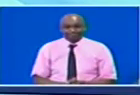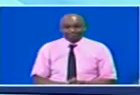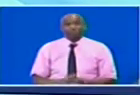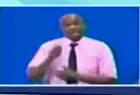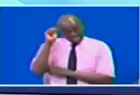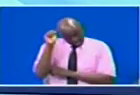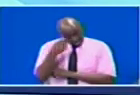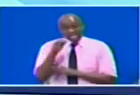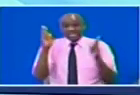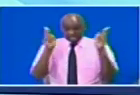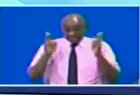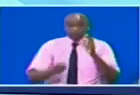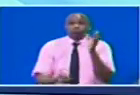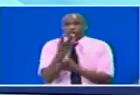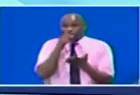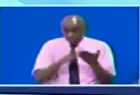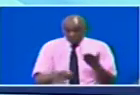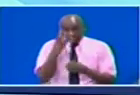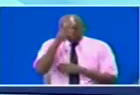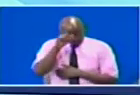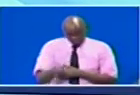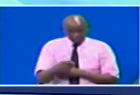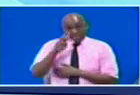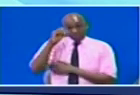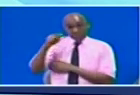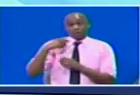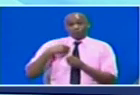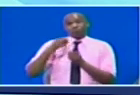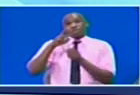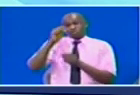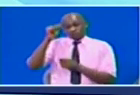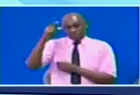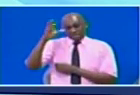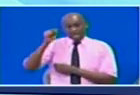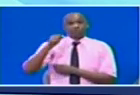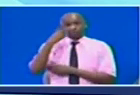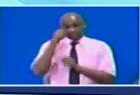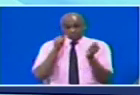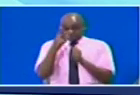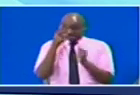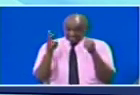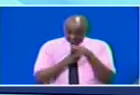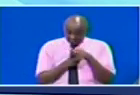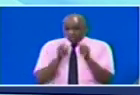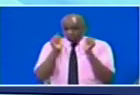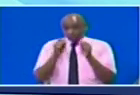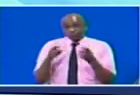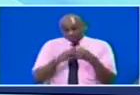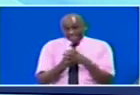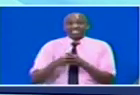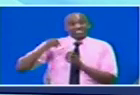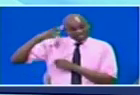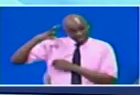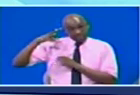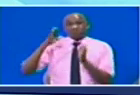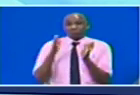Kenya is set to set up a 4,000 megawatts nuclear plant before 2027 in a bid to boost energy